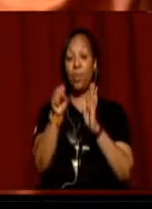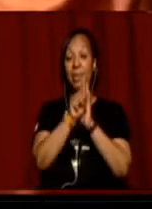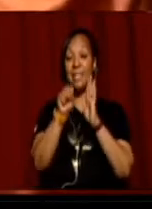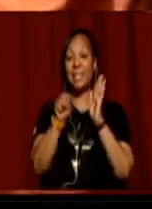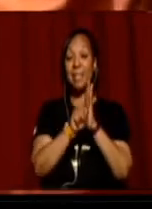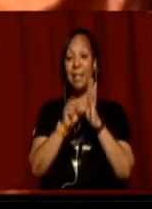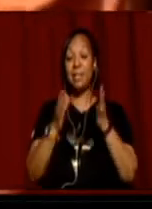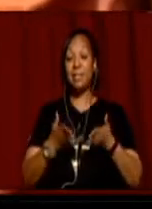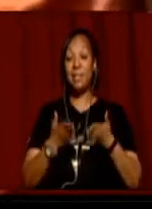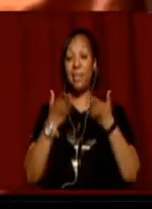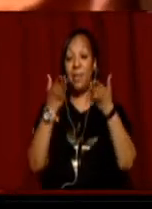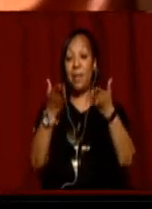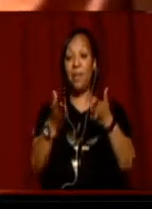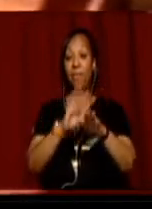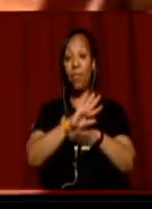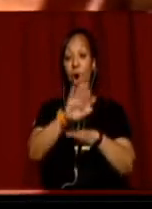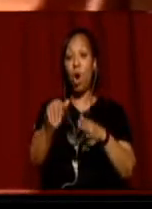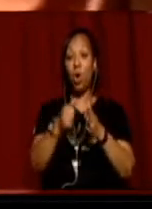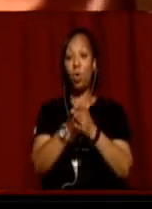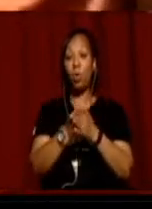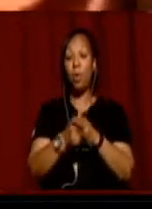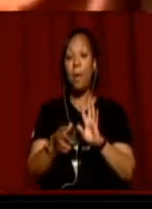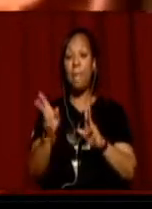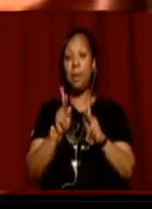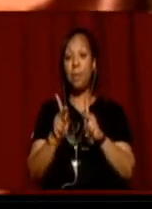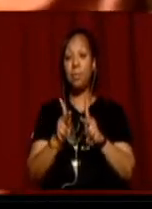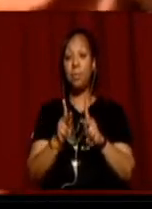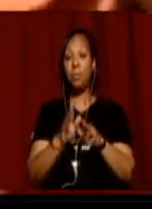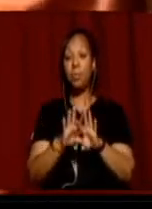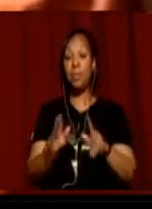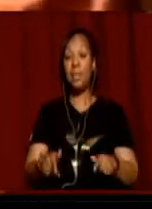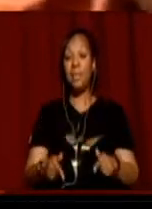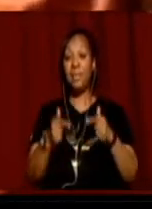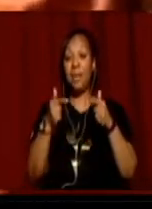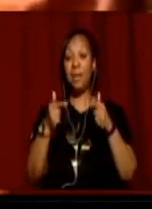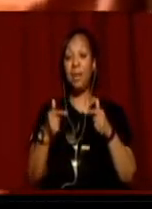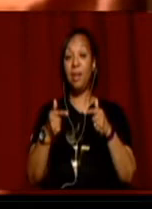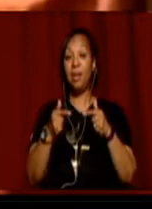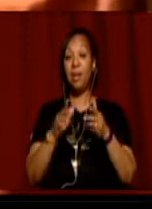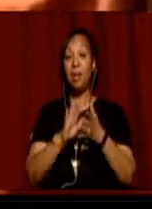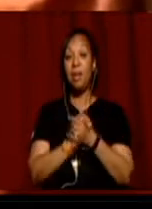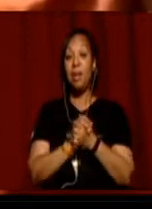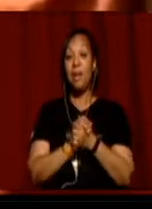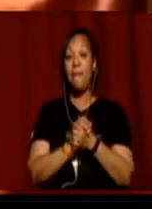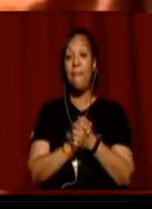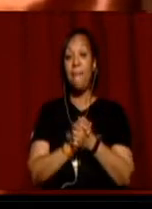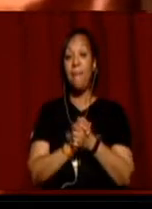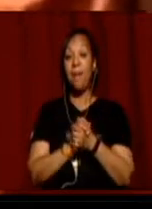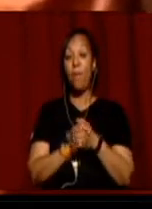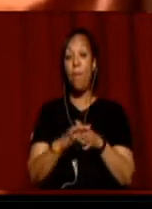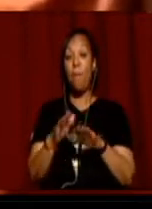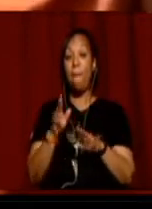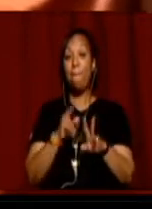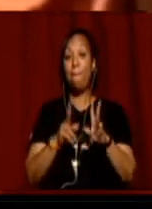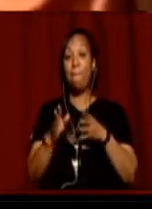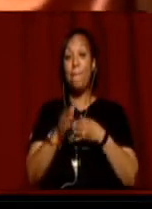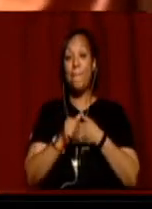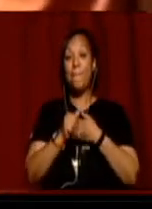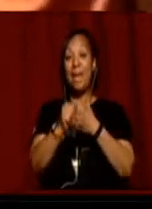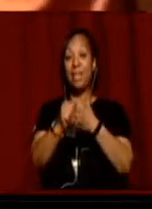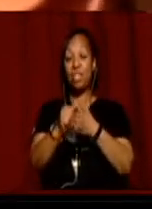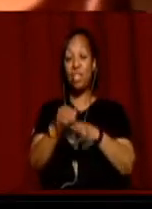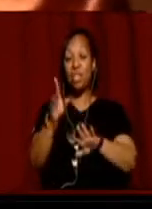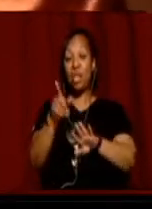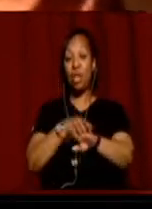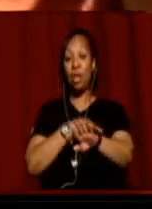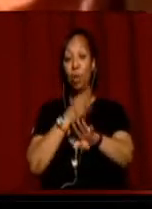actually providing testing for all residents and are actually mandating that management of these long-term care